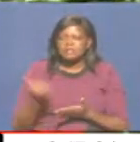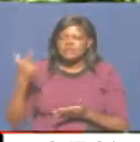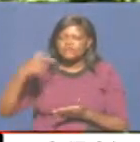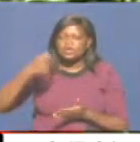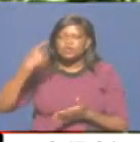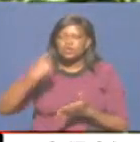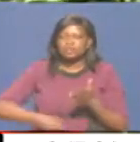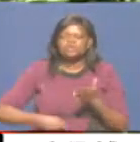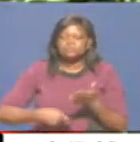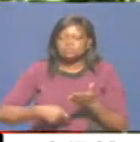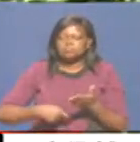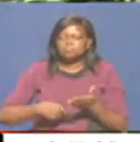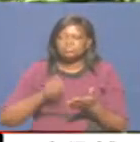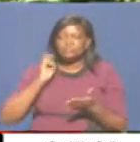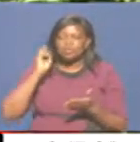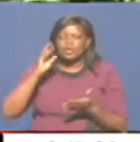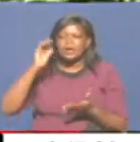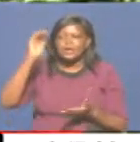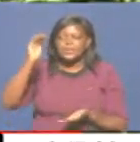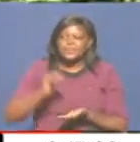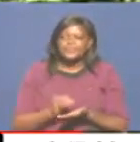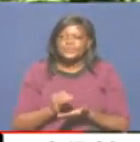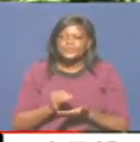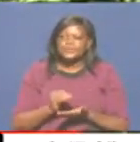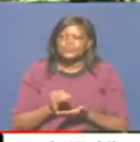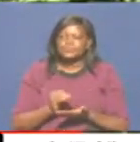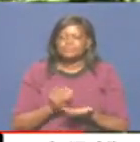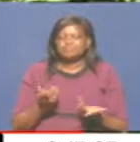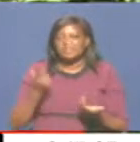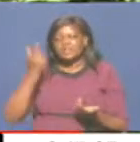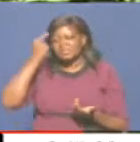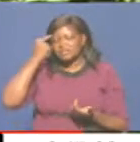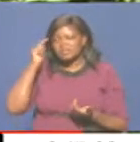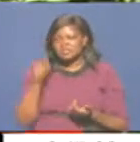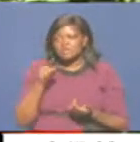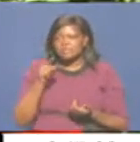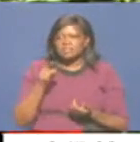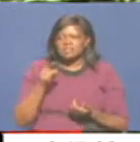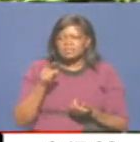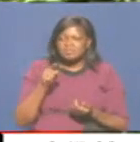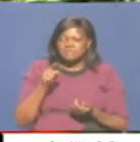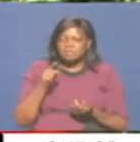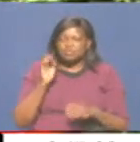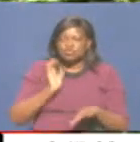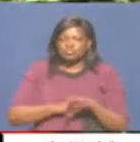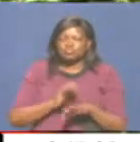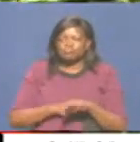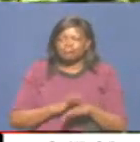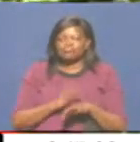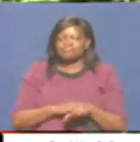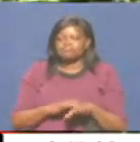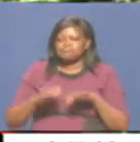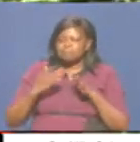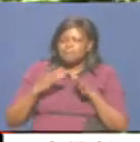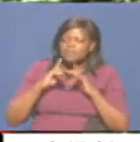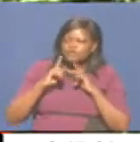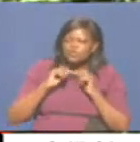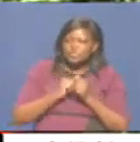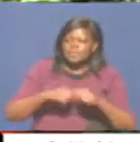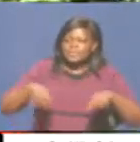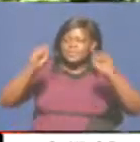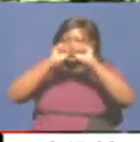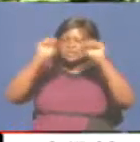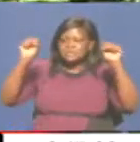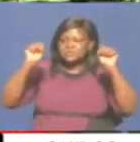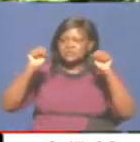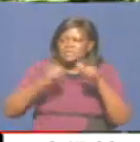be reduced. So I think that is an incentive they had put with the president, their allies together, and